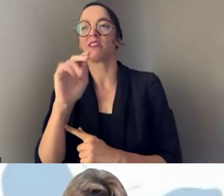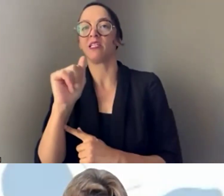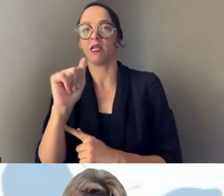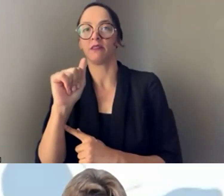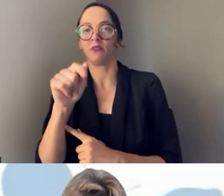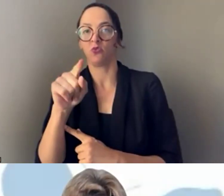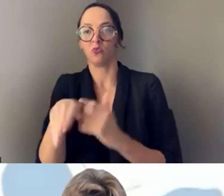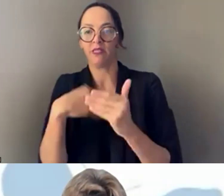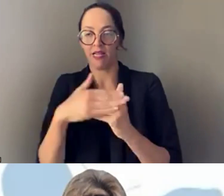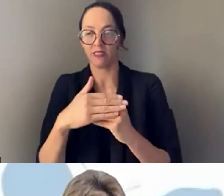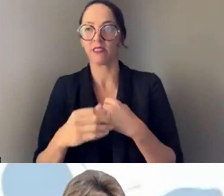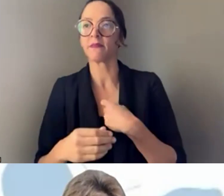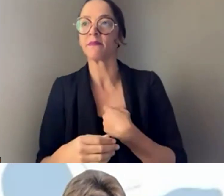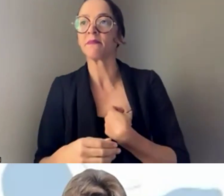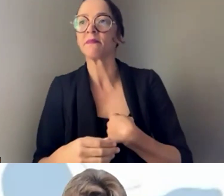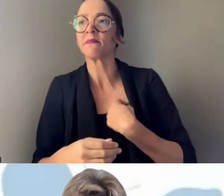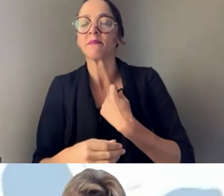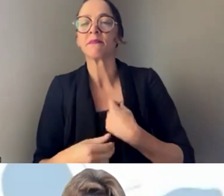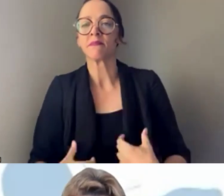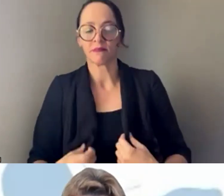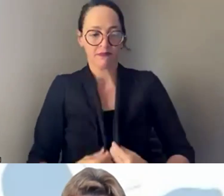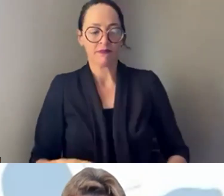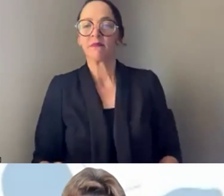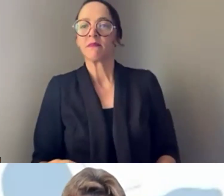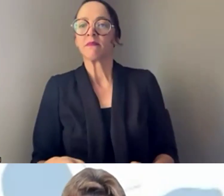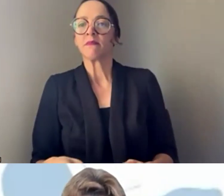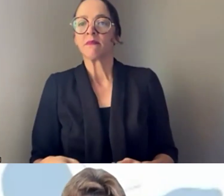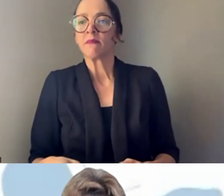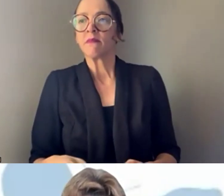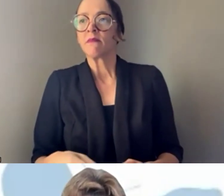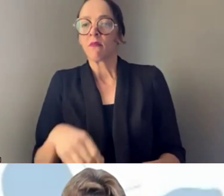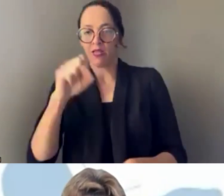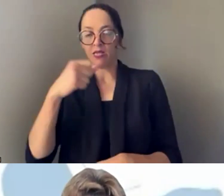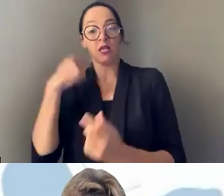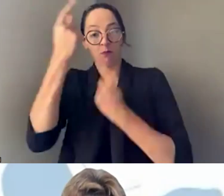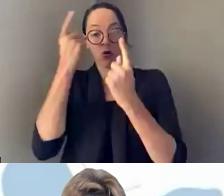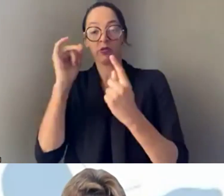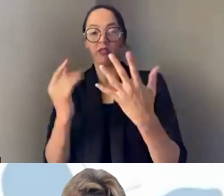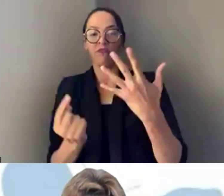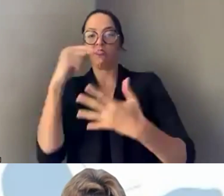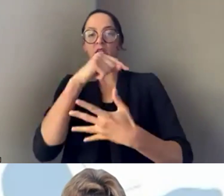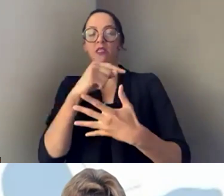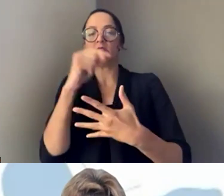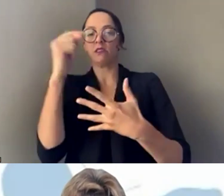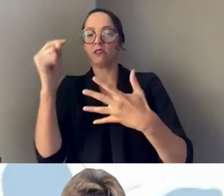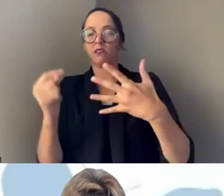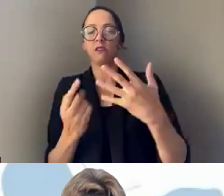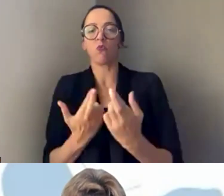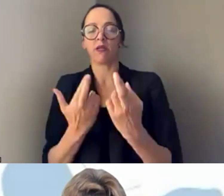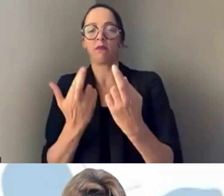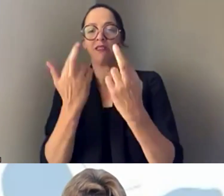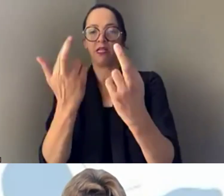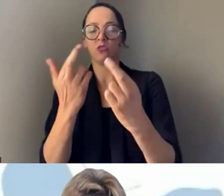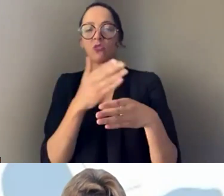Yes, I am wondering if these recommendations are already also being shared